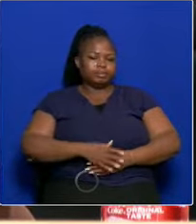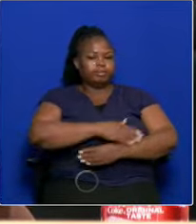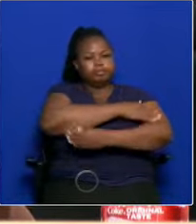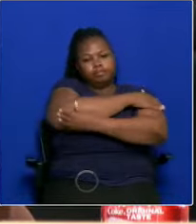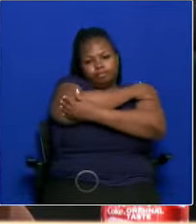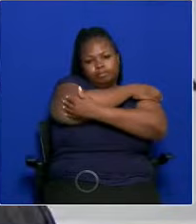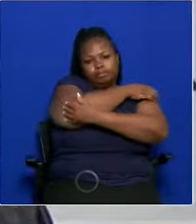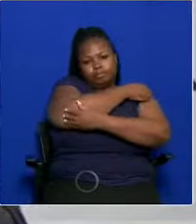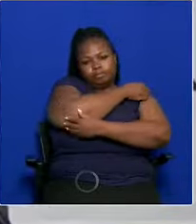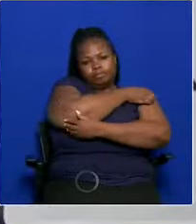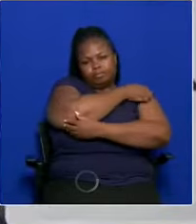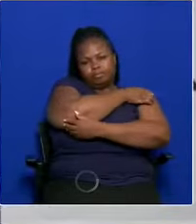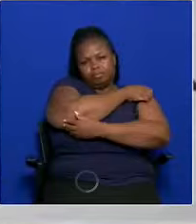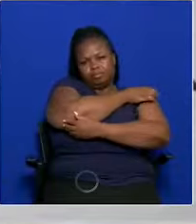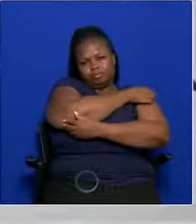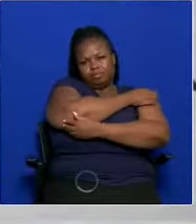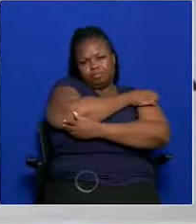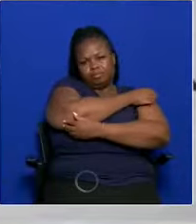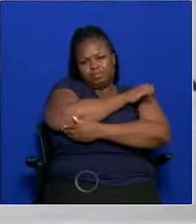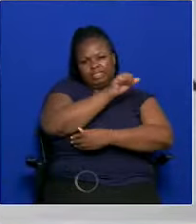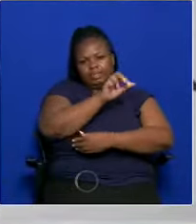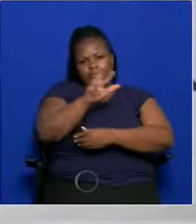68. 68.